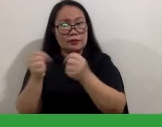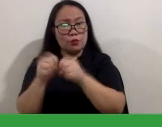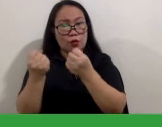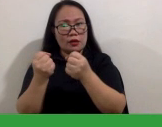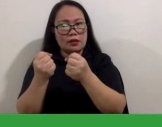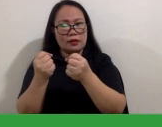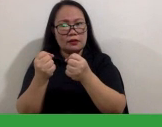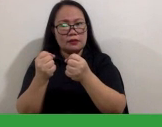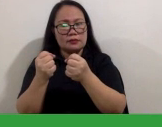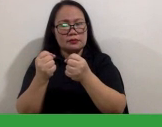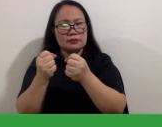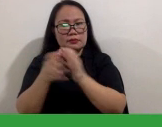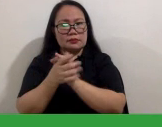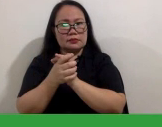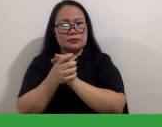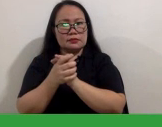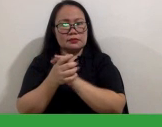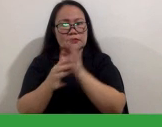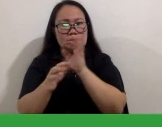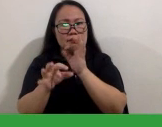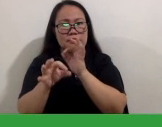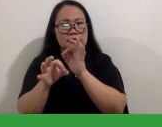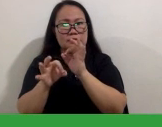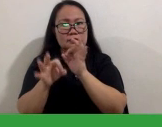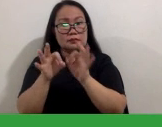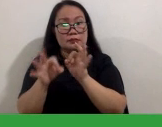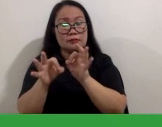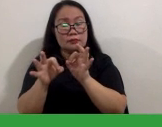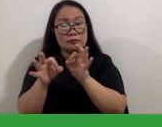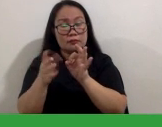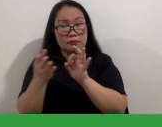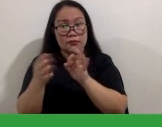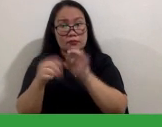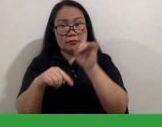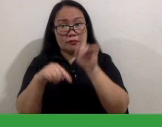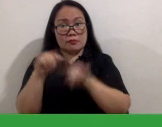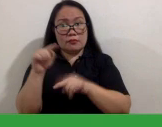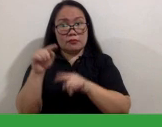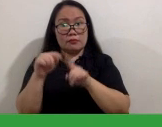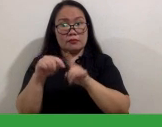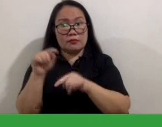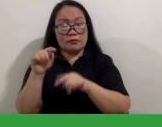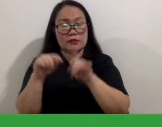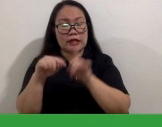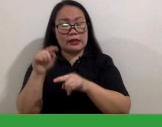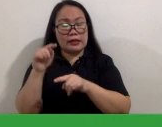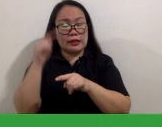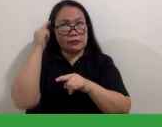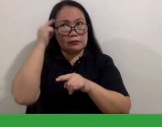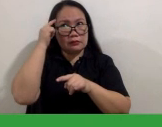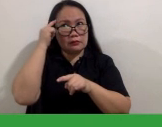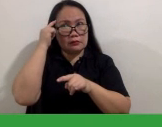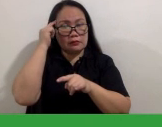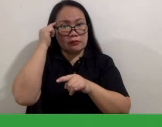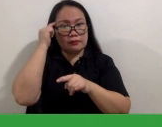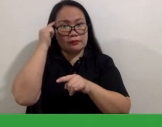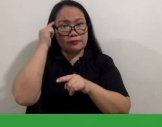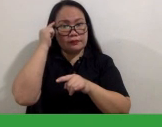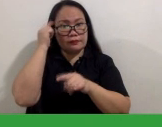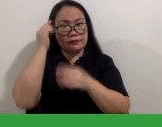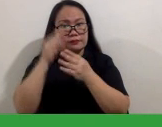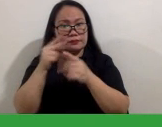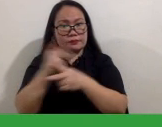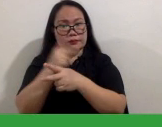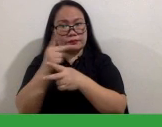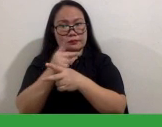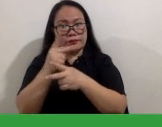property dito. If you cannot solve, or if you cannot multiply numbers mentally, pwede naman. Okay,